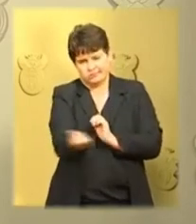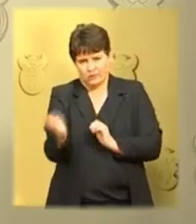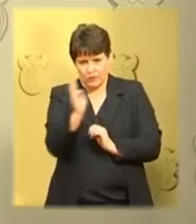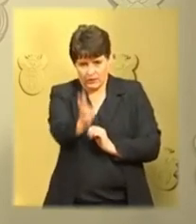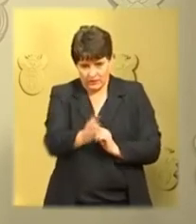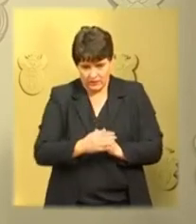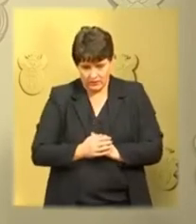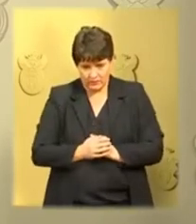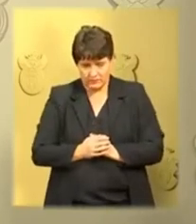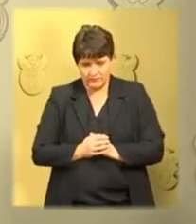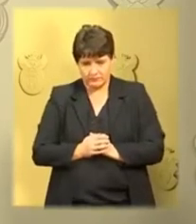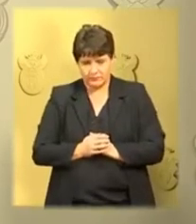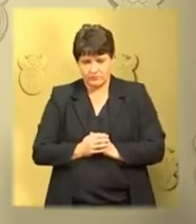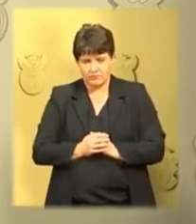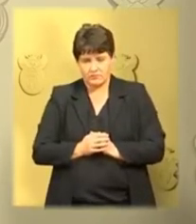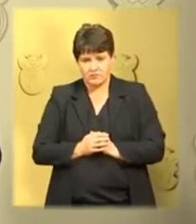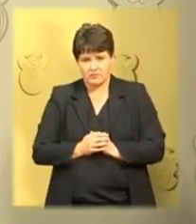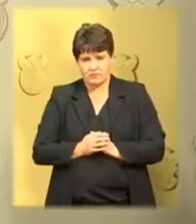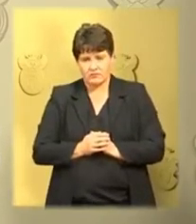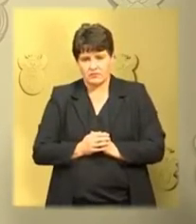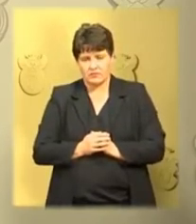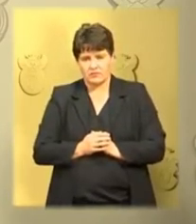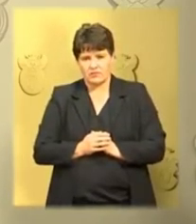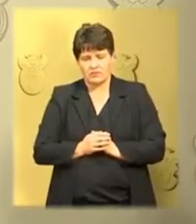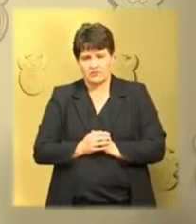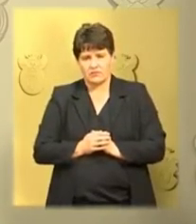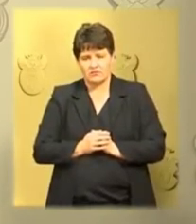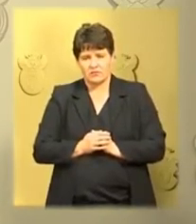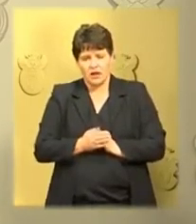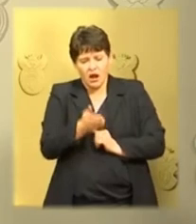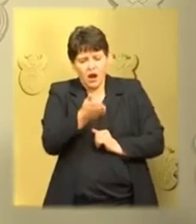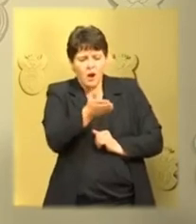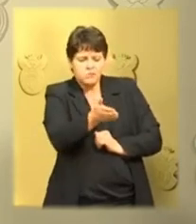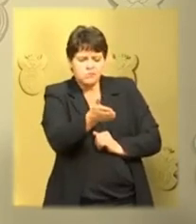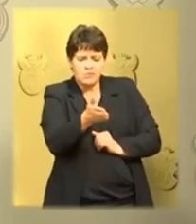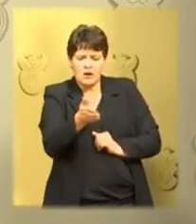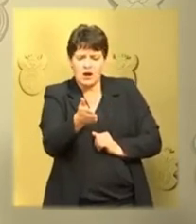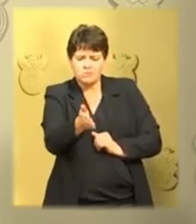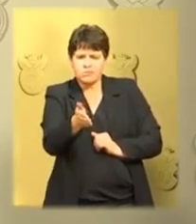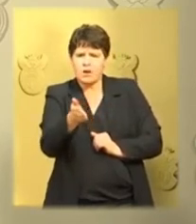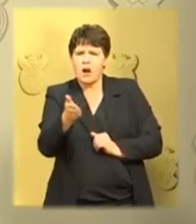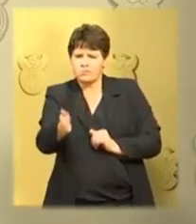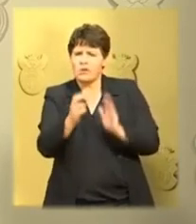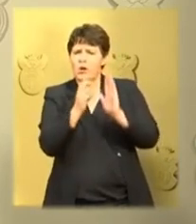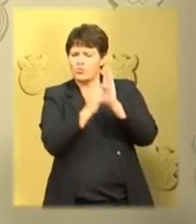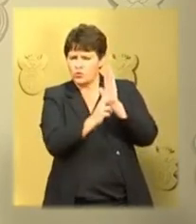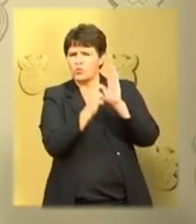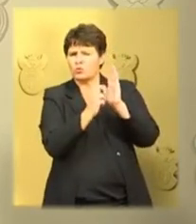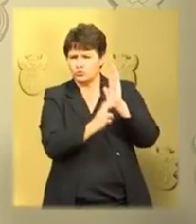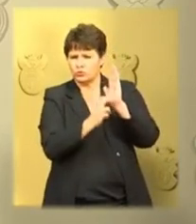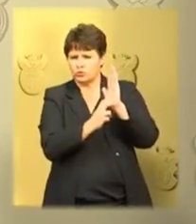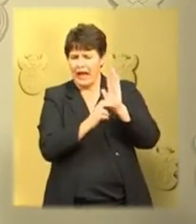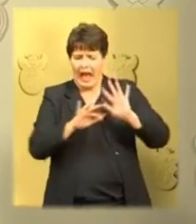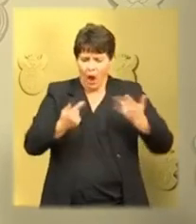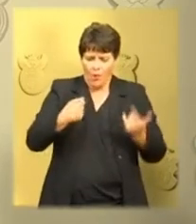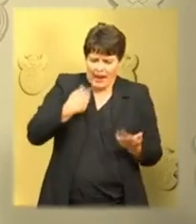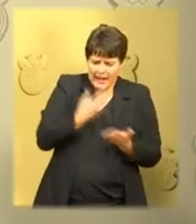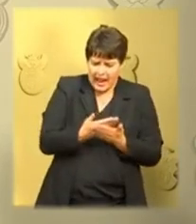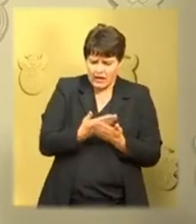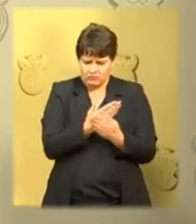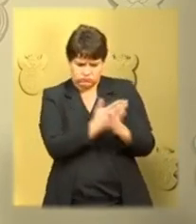The extraordinary measures that we have put in place to combat the coronavirus pandemic have